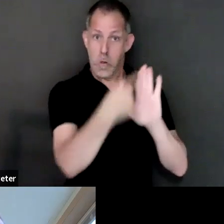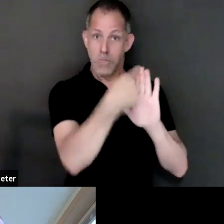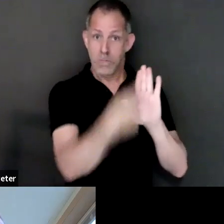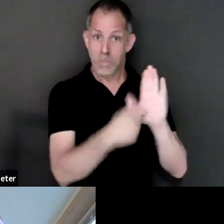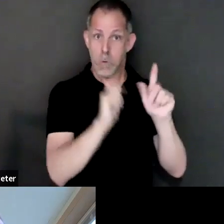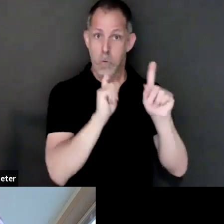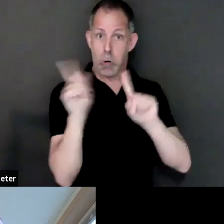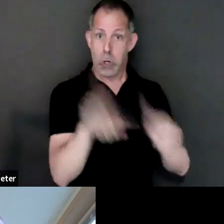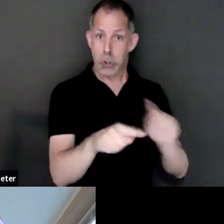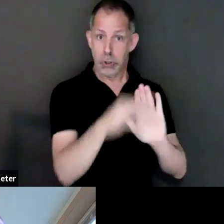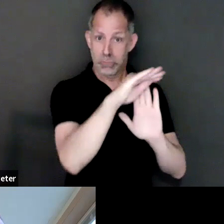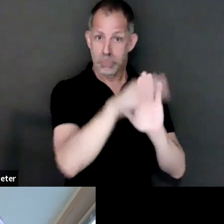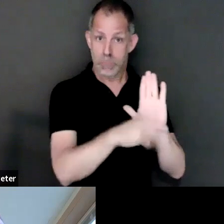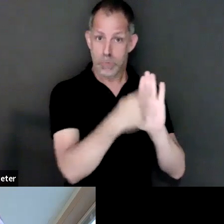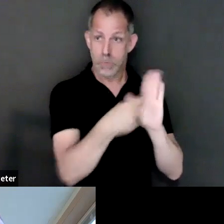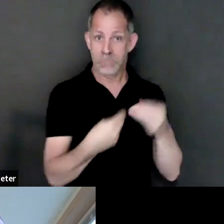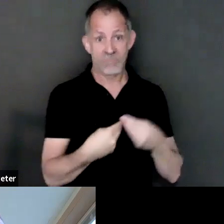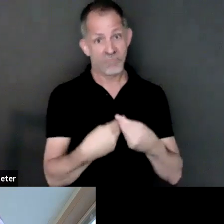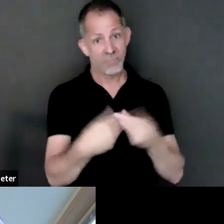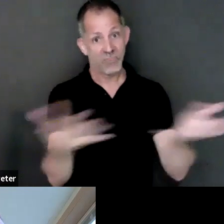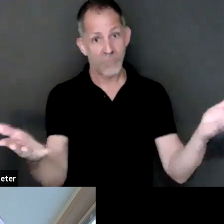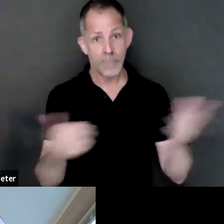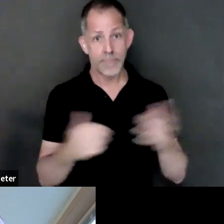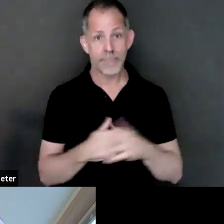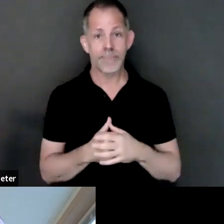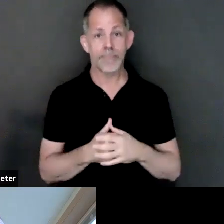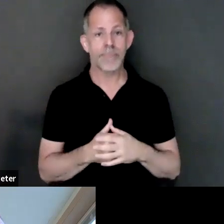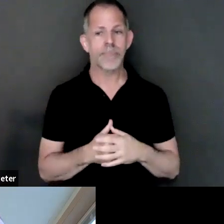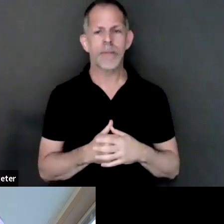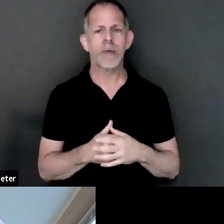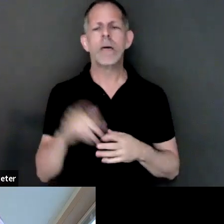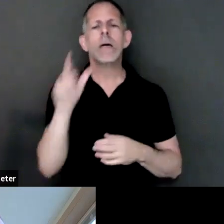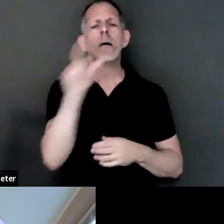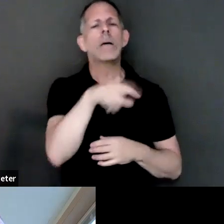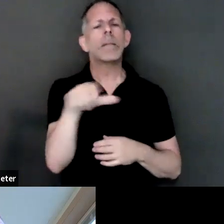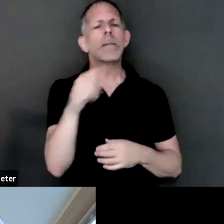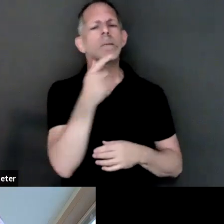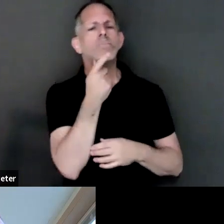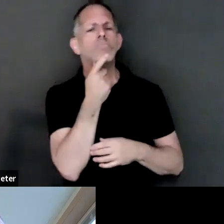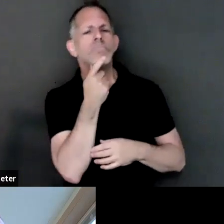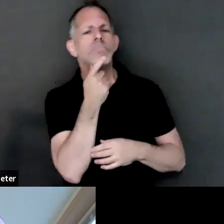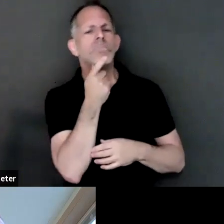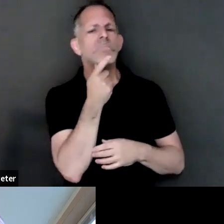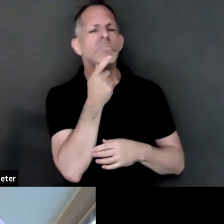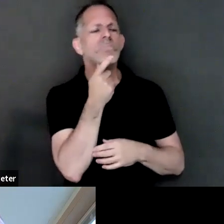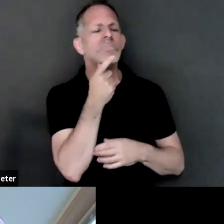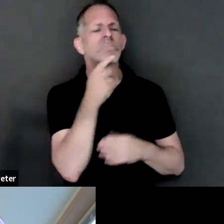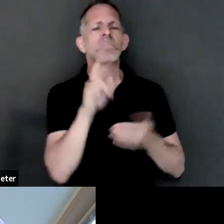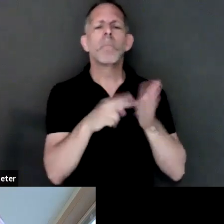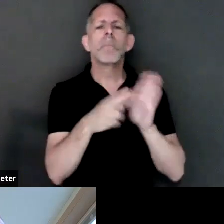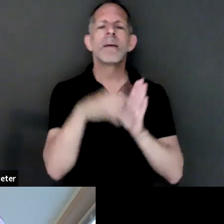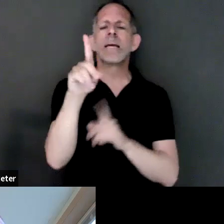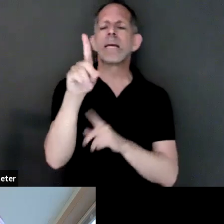and an order. So I'm not sure that there'd be much effect. And I'm seeing about